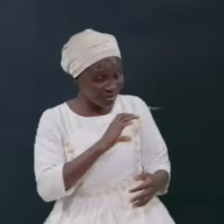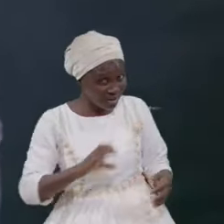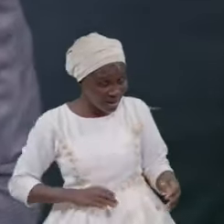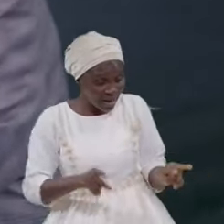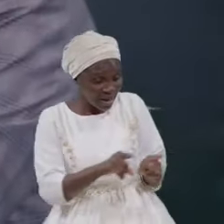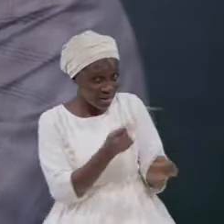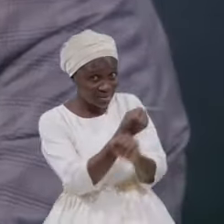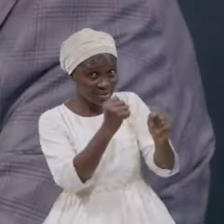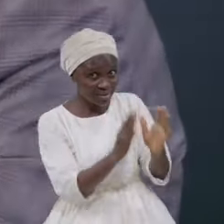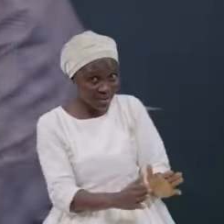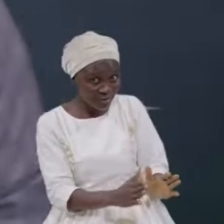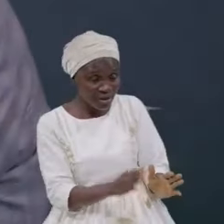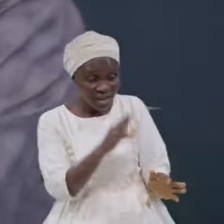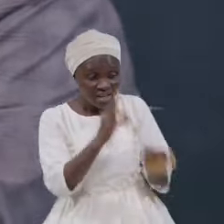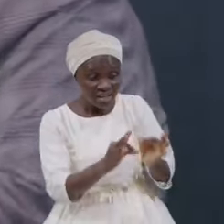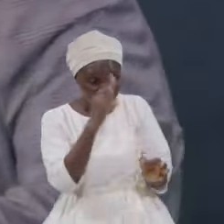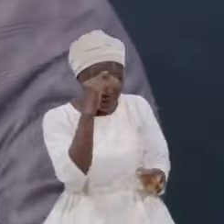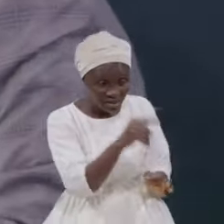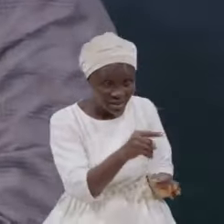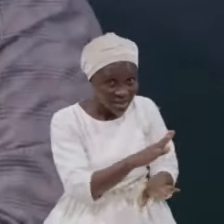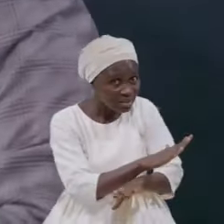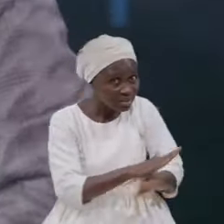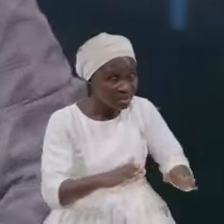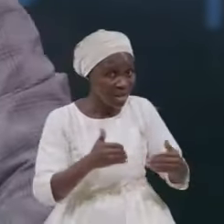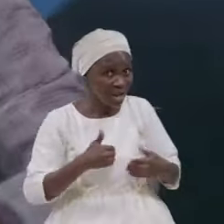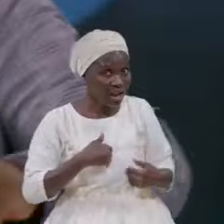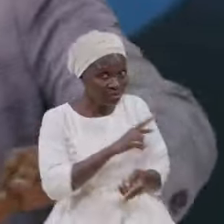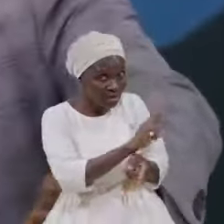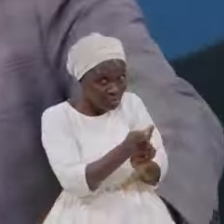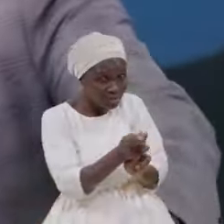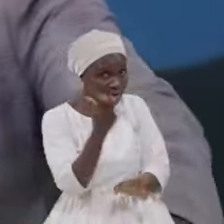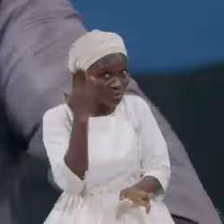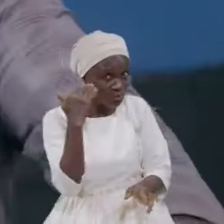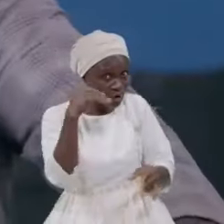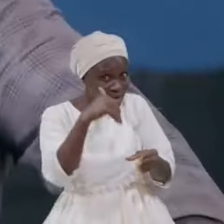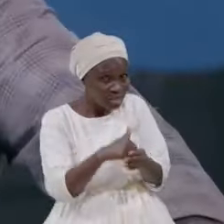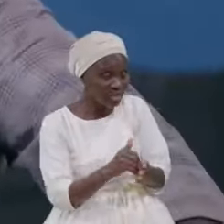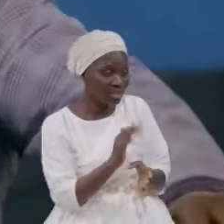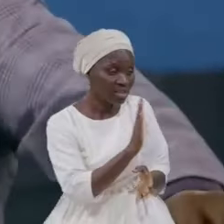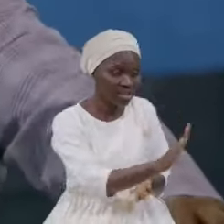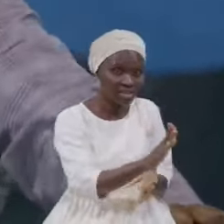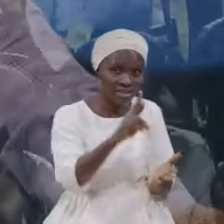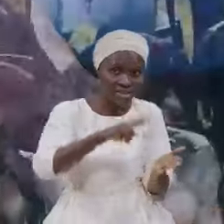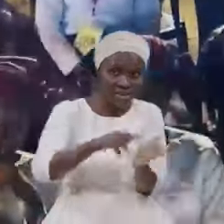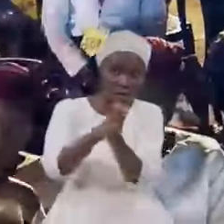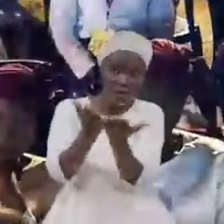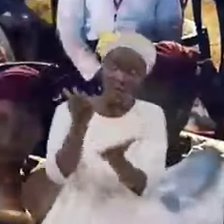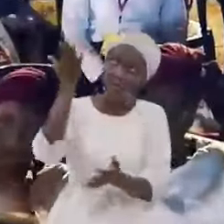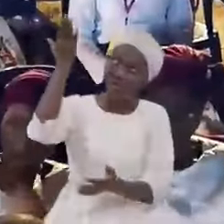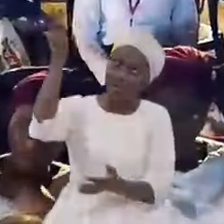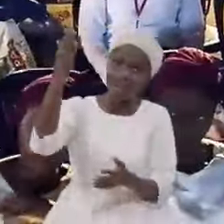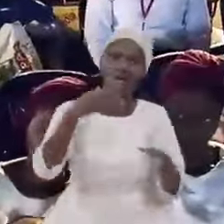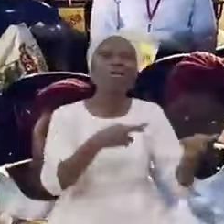have repentance in his record, already judgment has taken place. And after